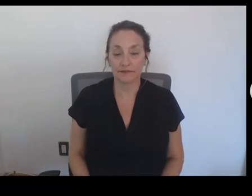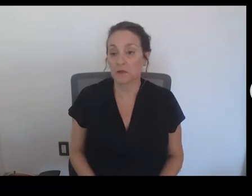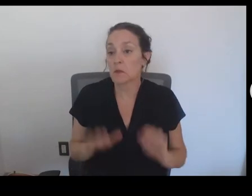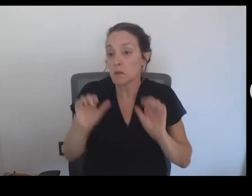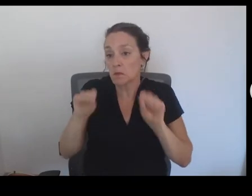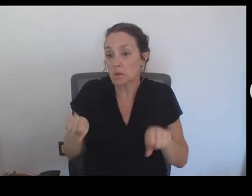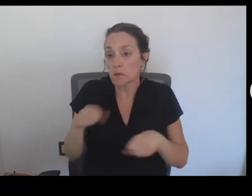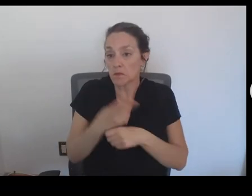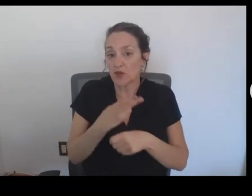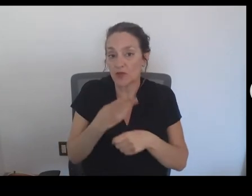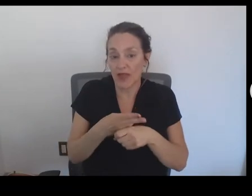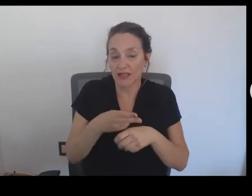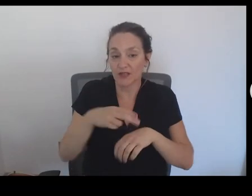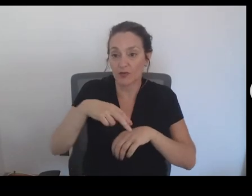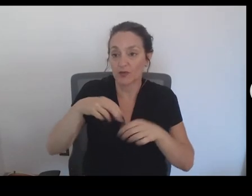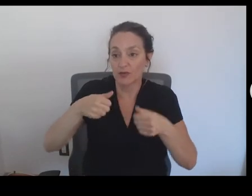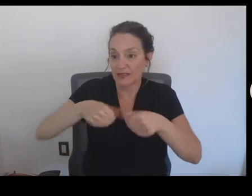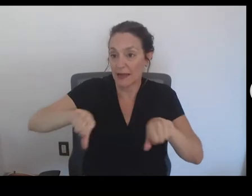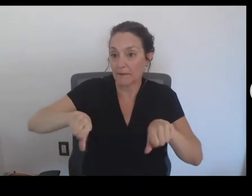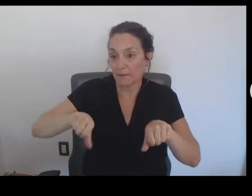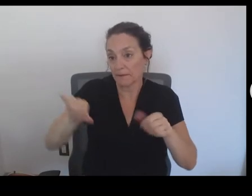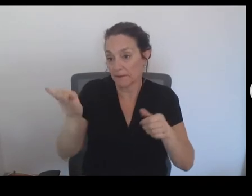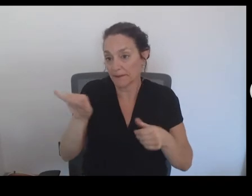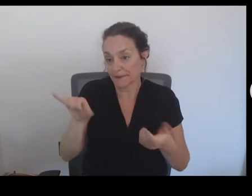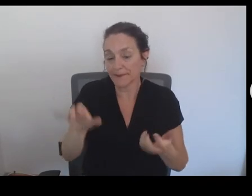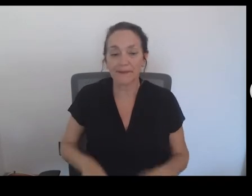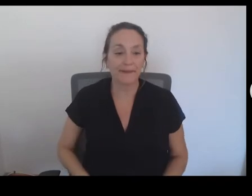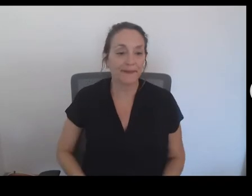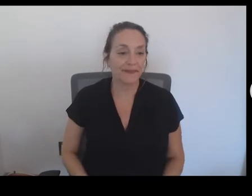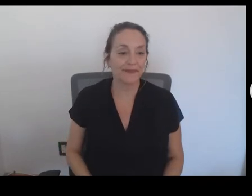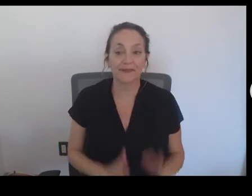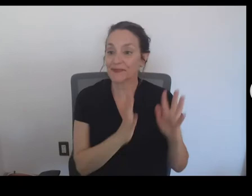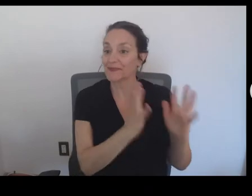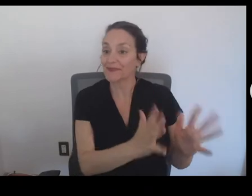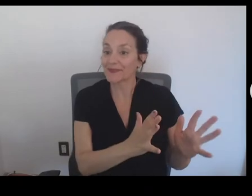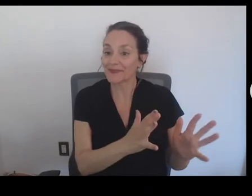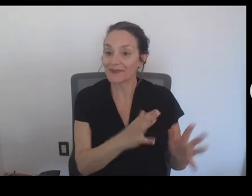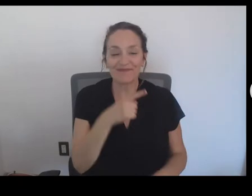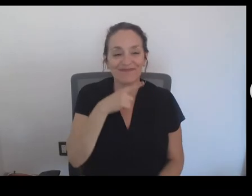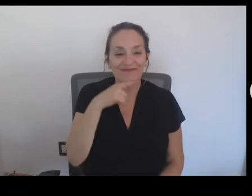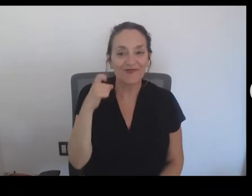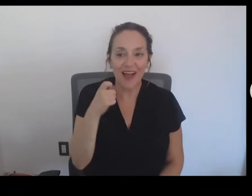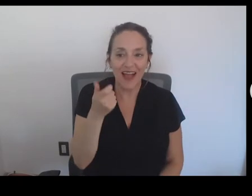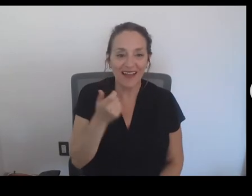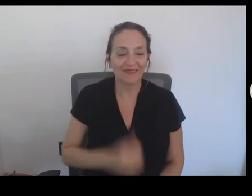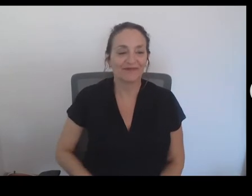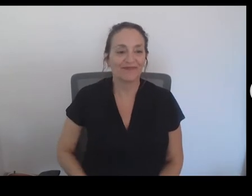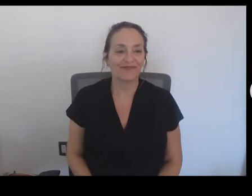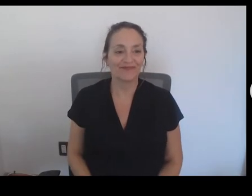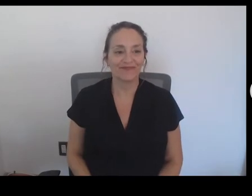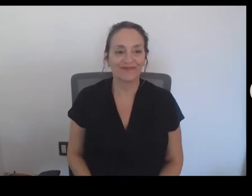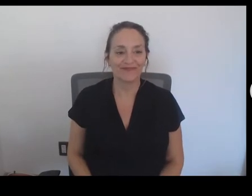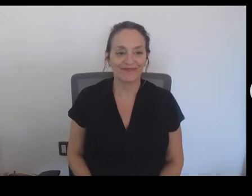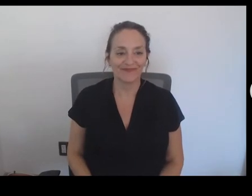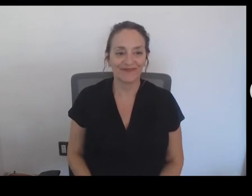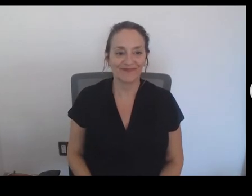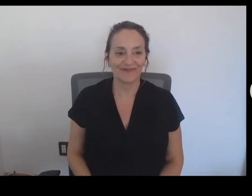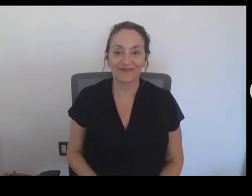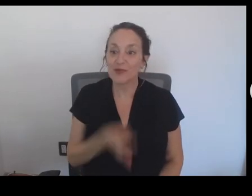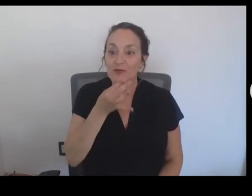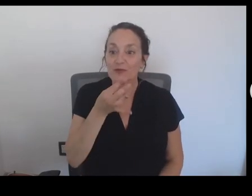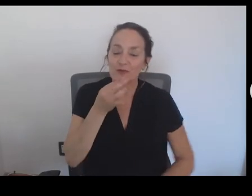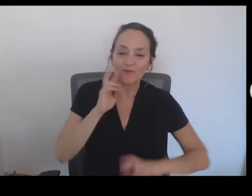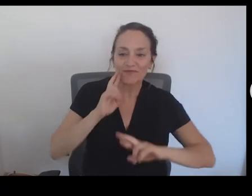tape and then set that off to dry. And when it's all dry, you'll have your Balero all ready to play